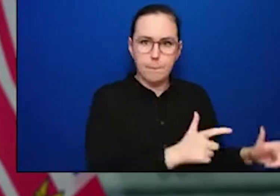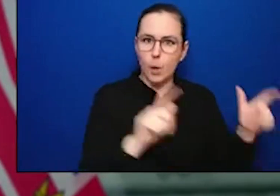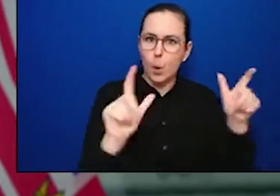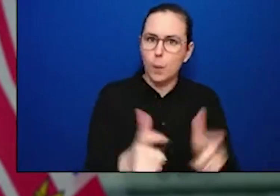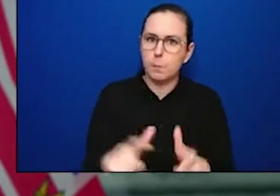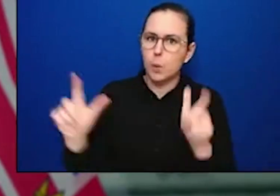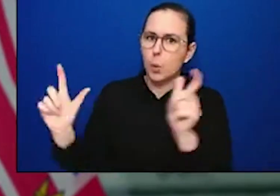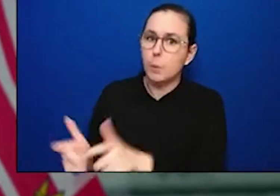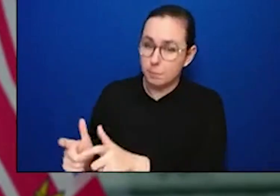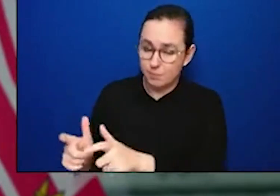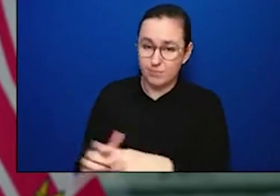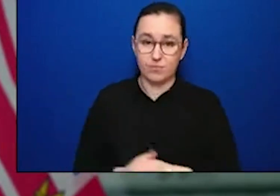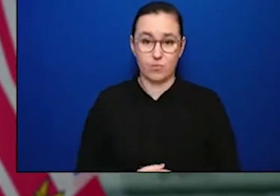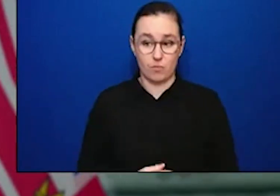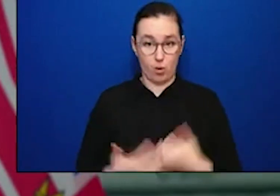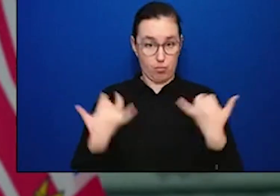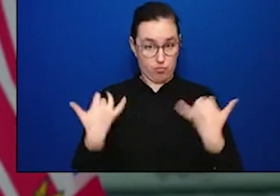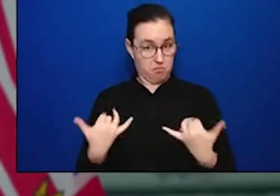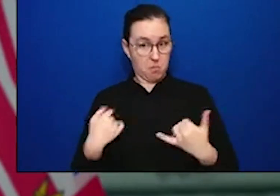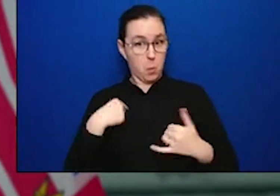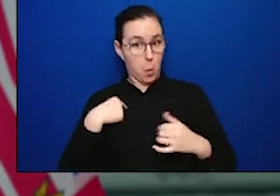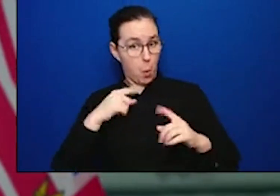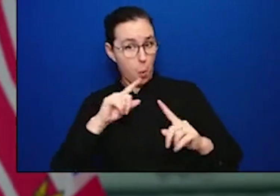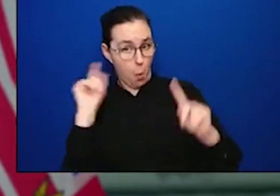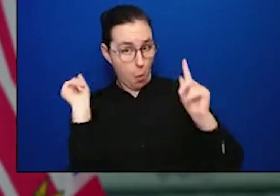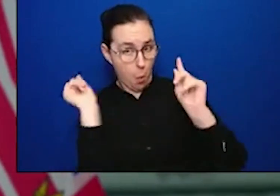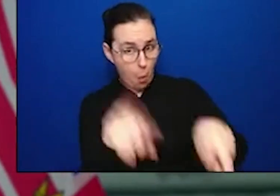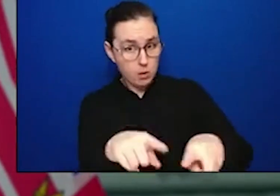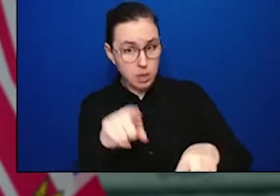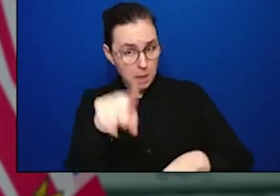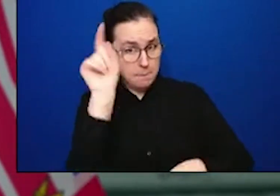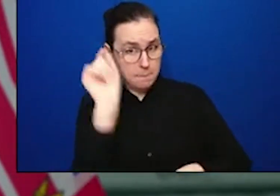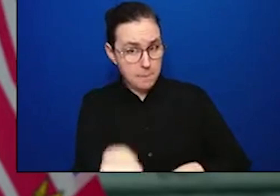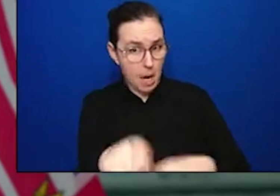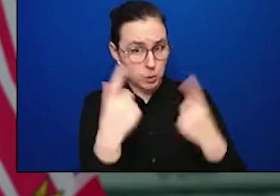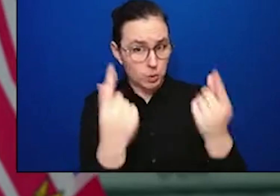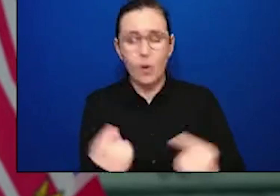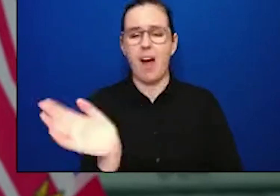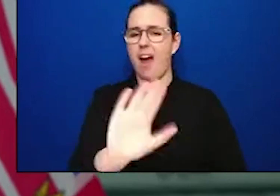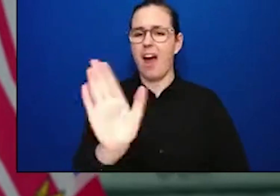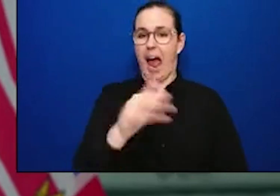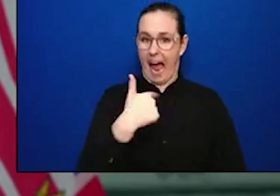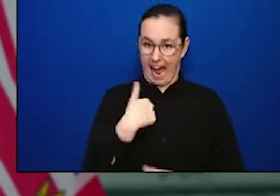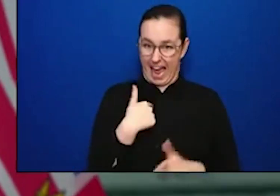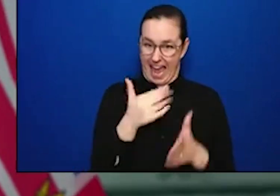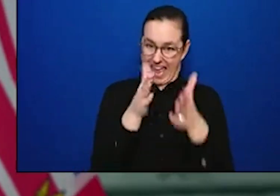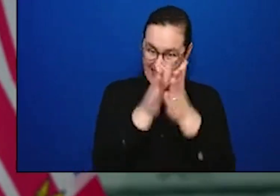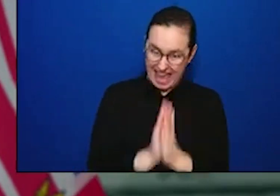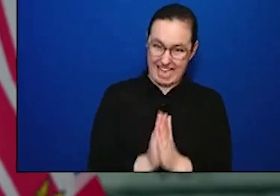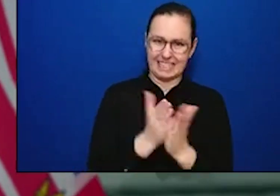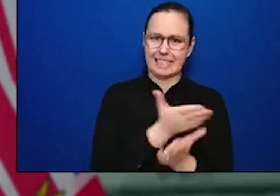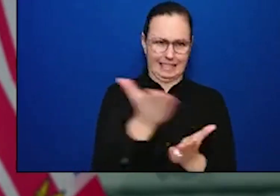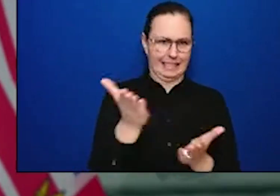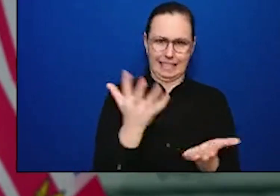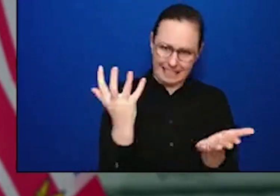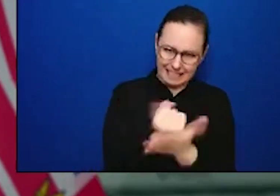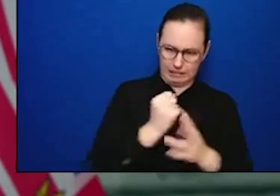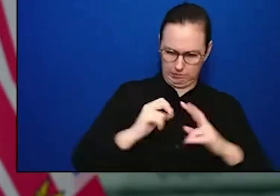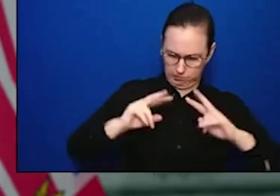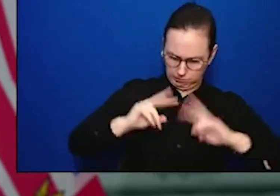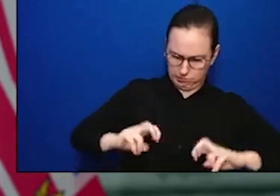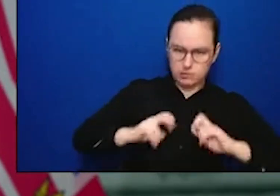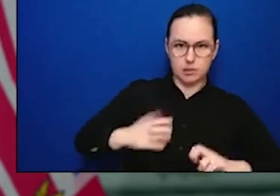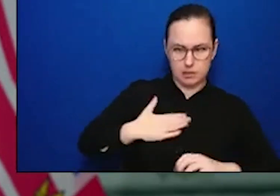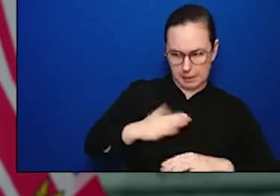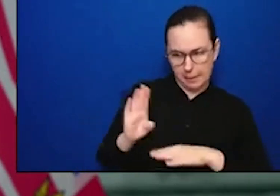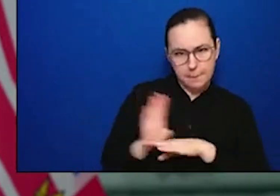about activating all of those layers of protection available for your business in your situation to keep you from having to shut